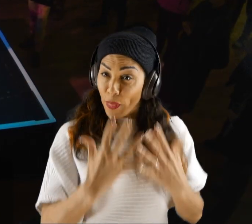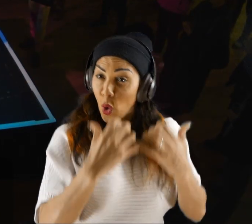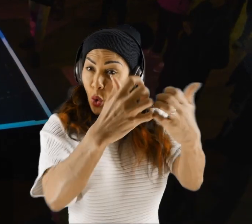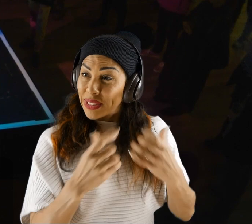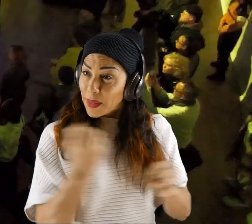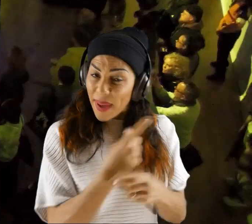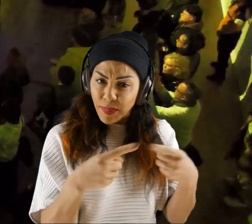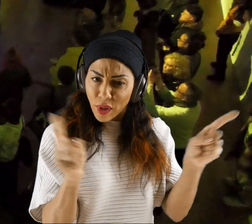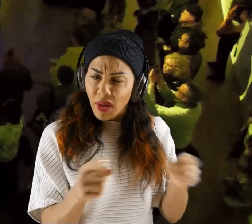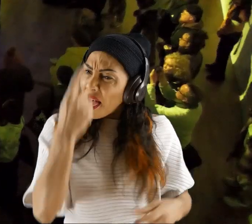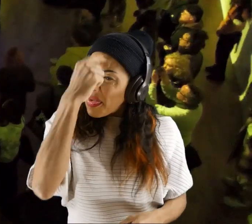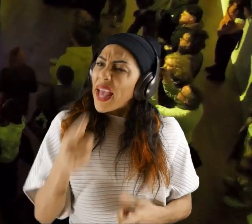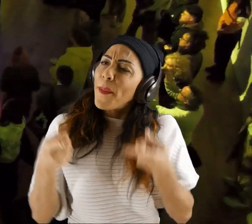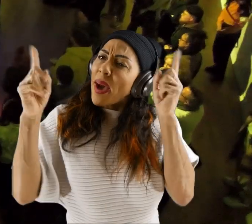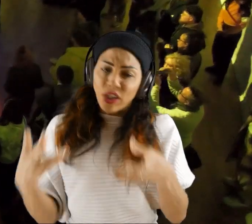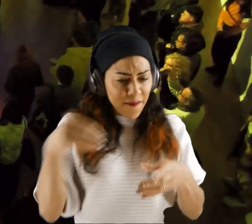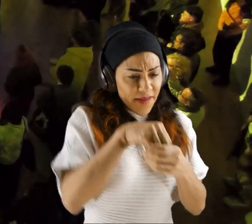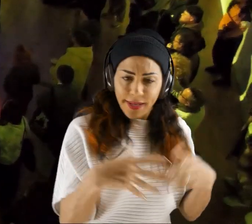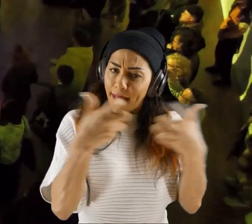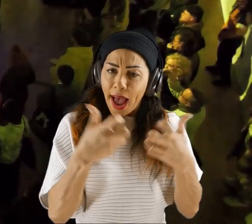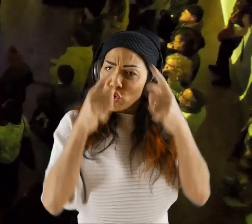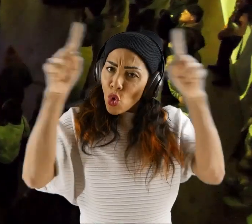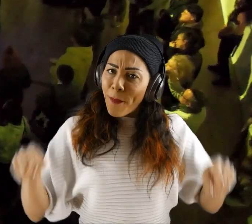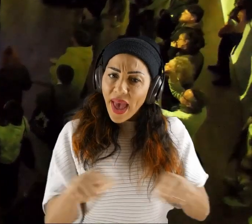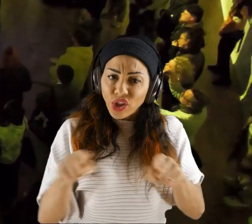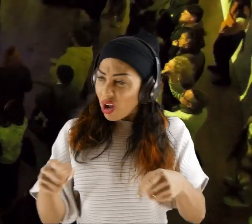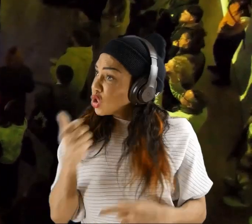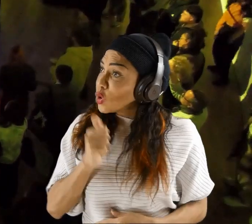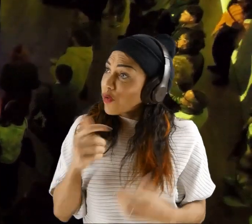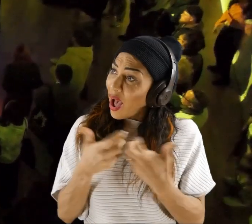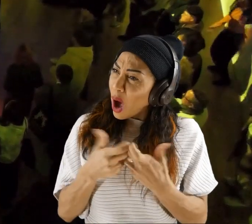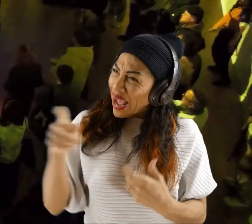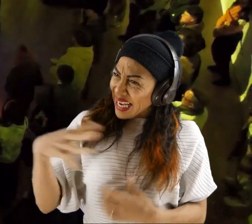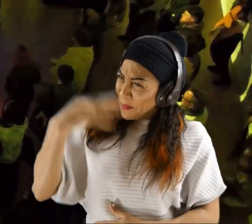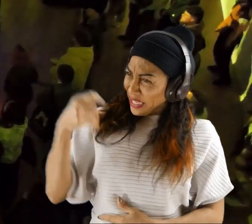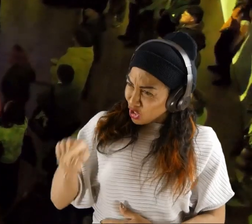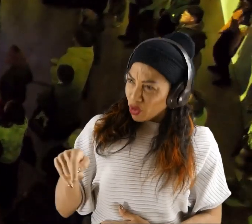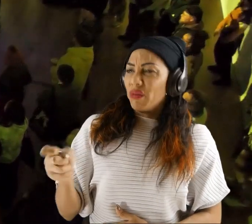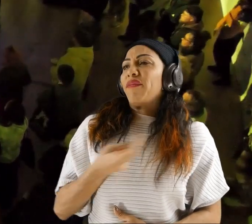music. Figure out how a manager fits in your picture. How can that person be useful? And then he also choose you. Pull it.